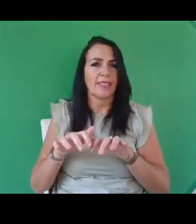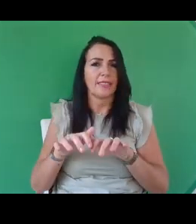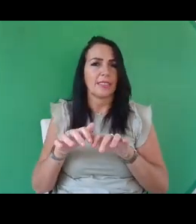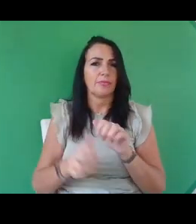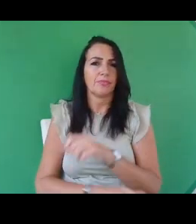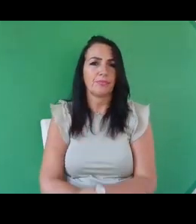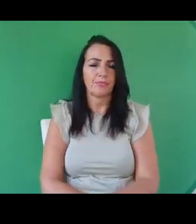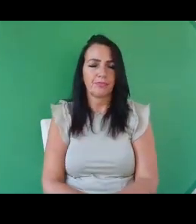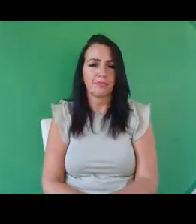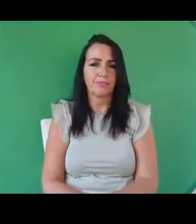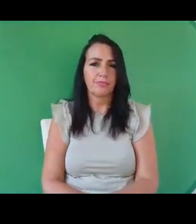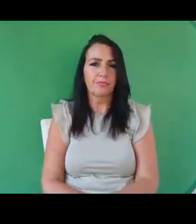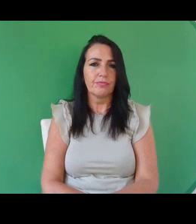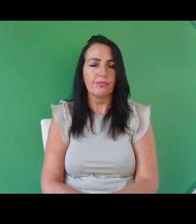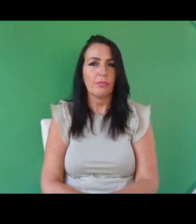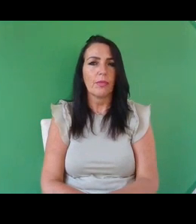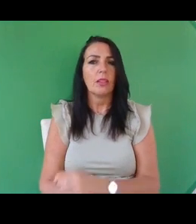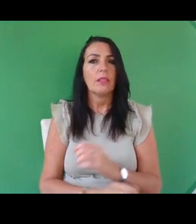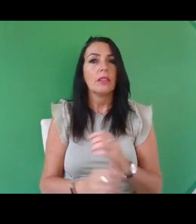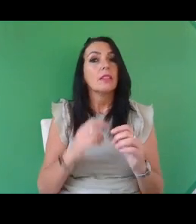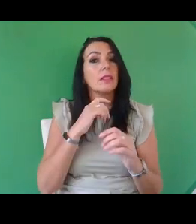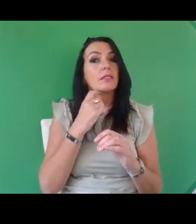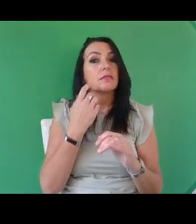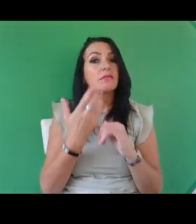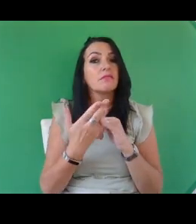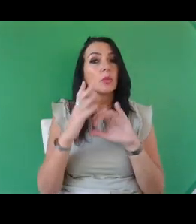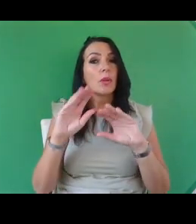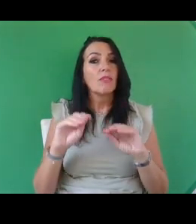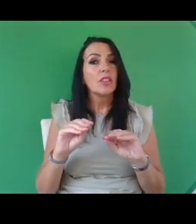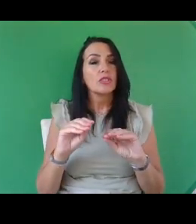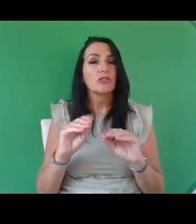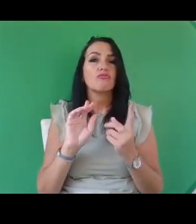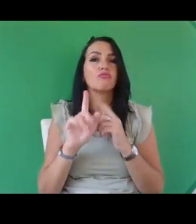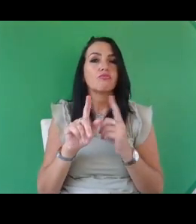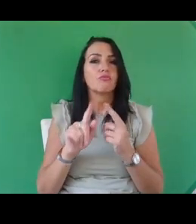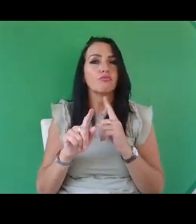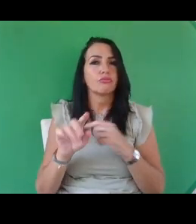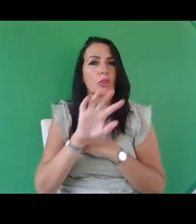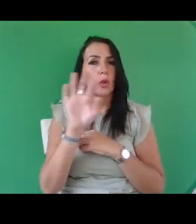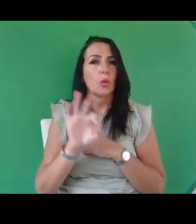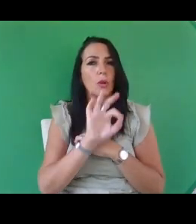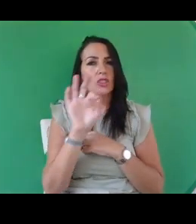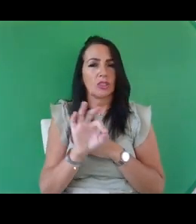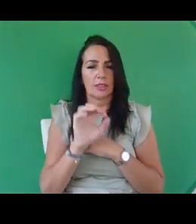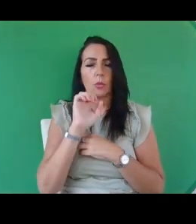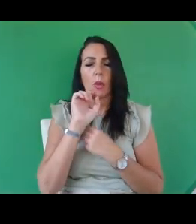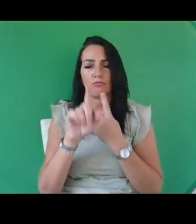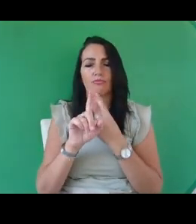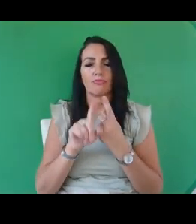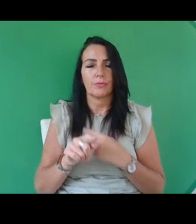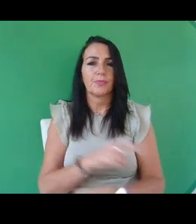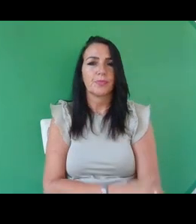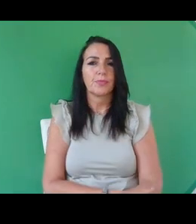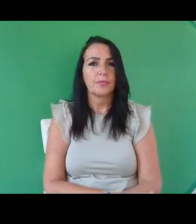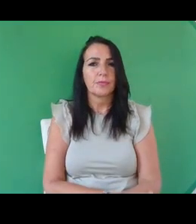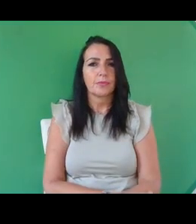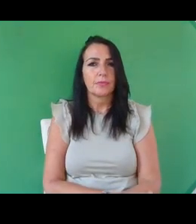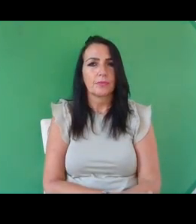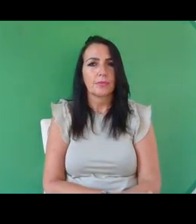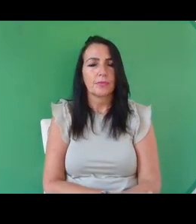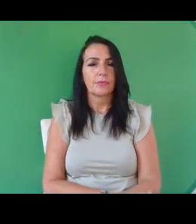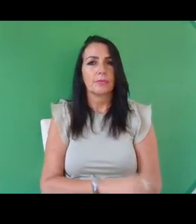your screen. And at the end of the webinar, we'll answer your questions during the Q&A session. And also at the end of the